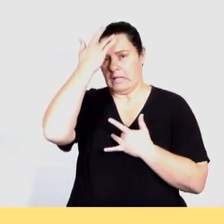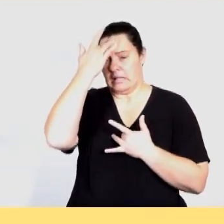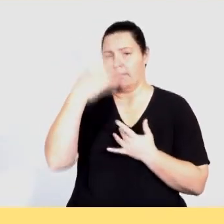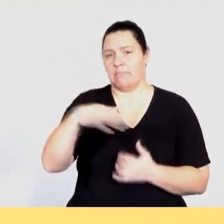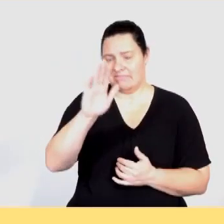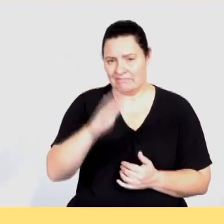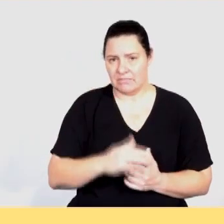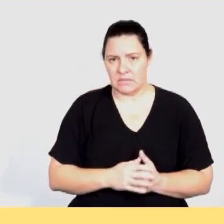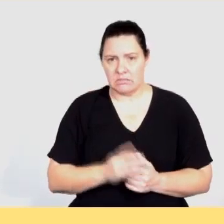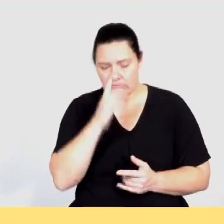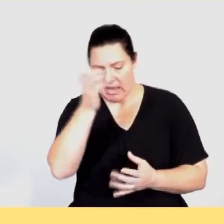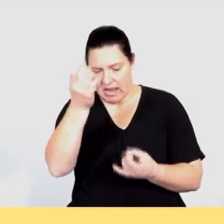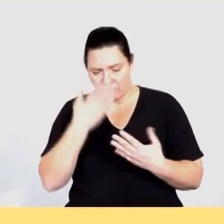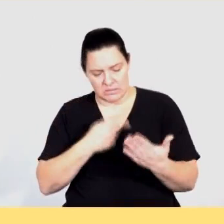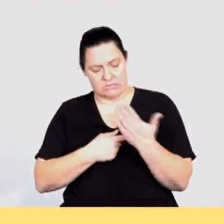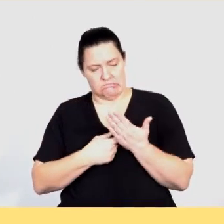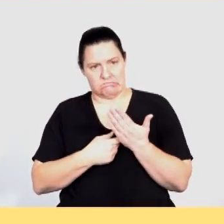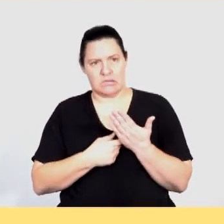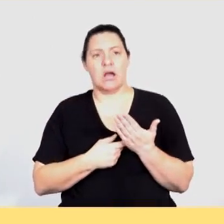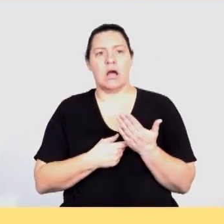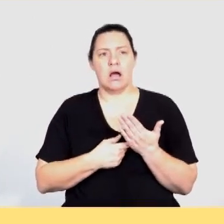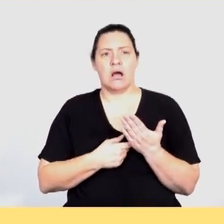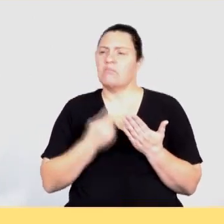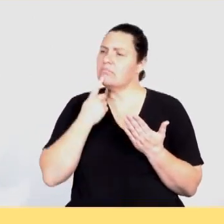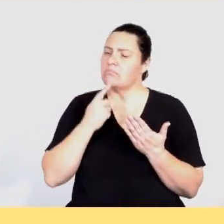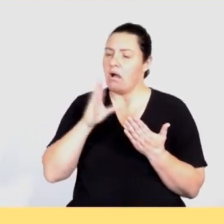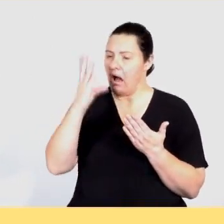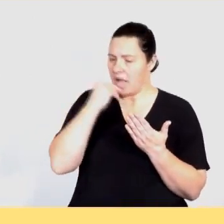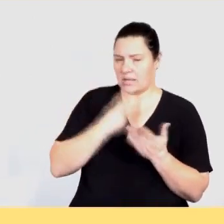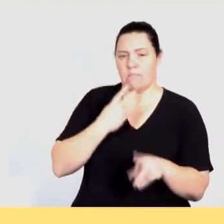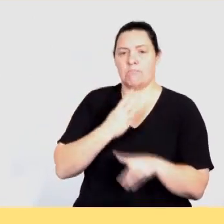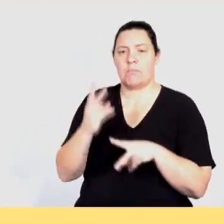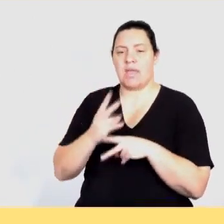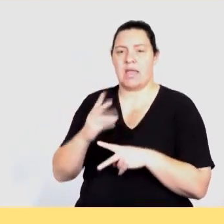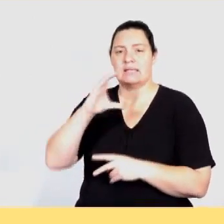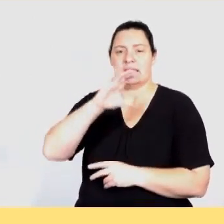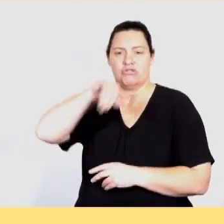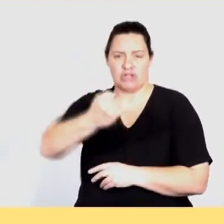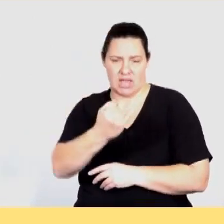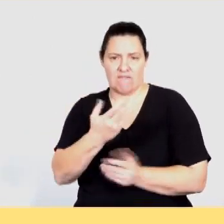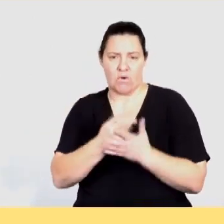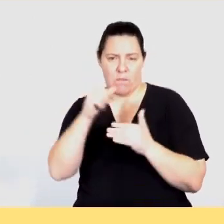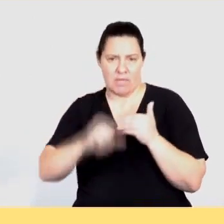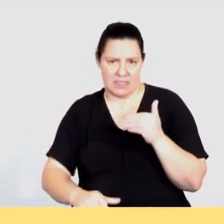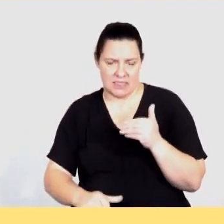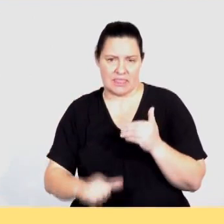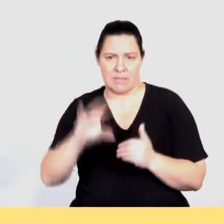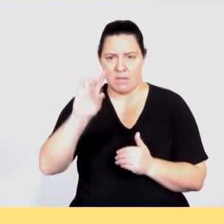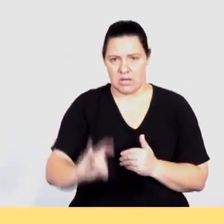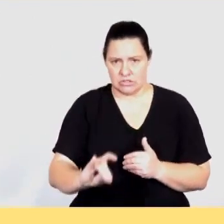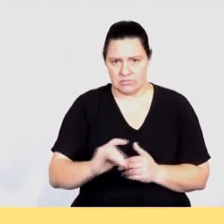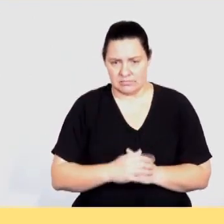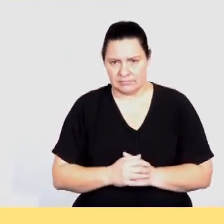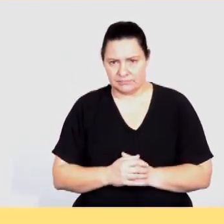sick. So when this information comes to Musa, he is then asked you to help prepare the CJ for the month